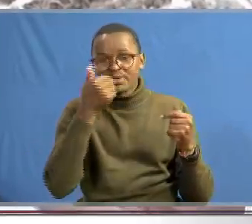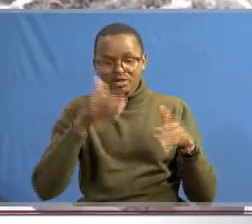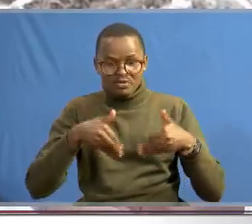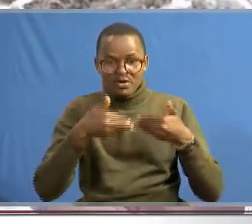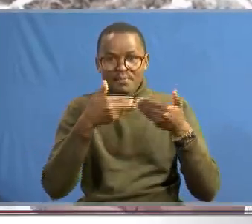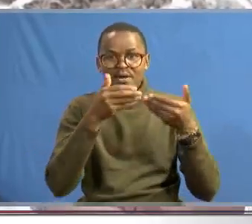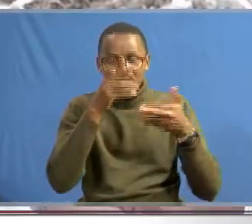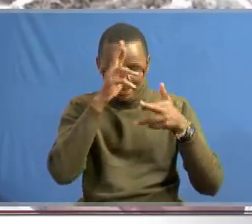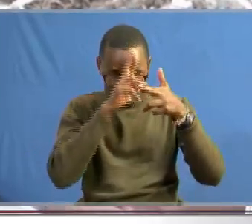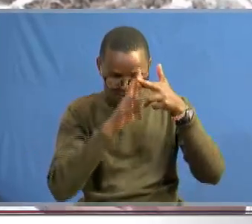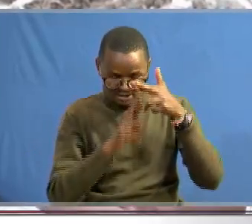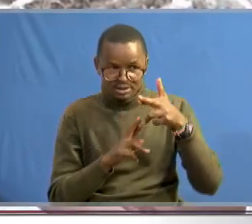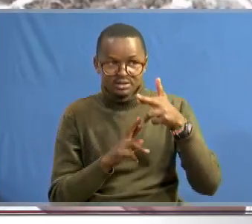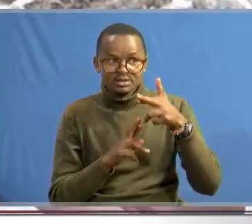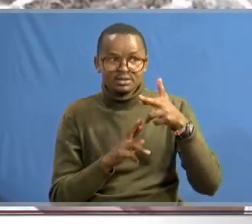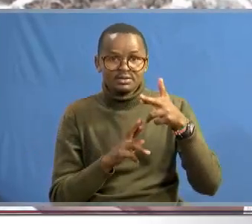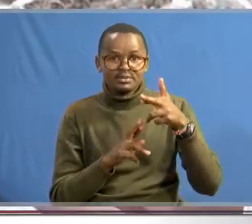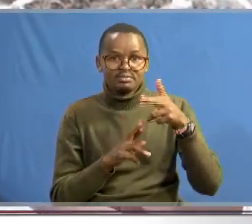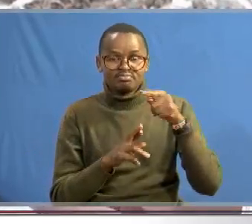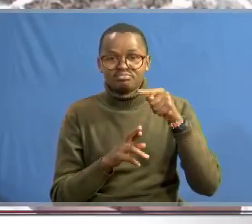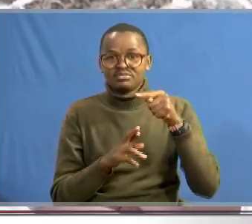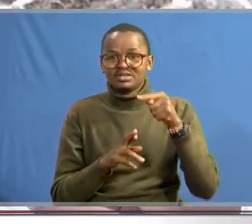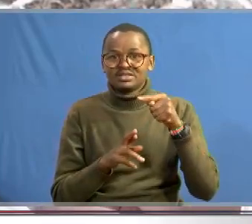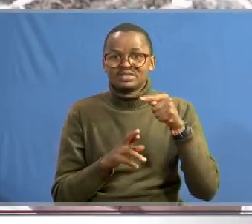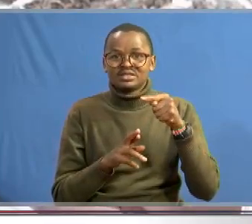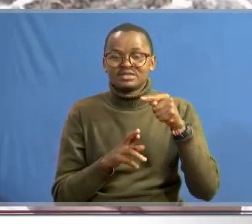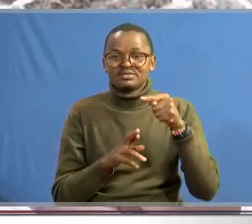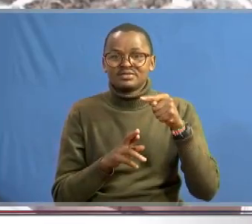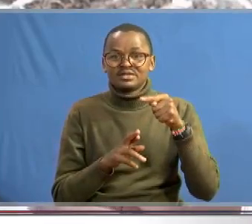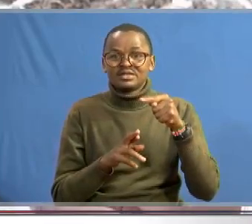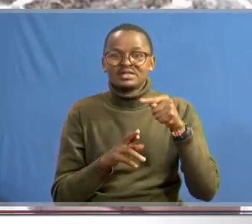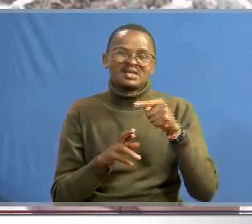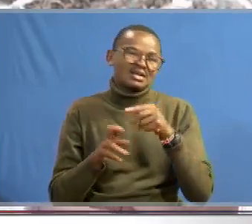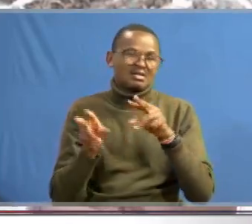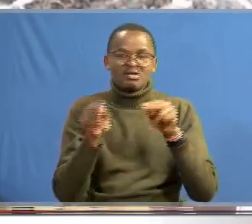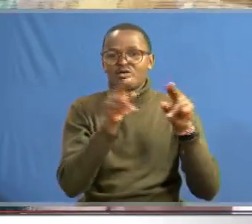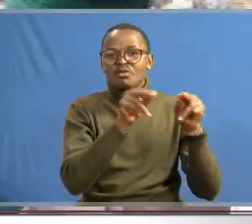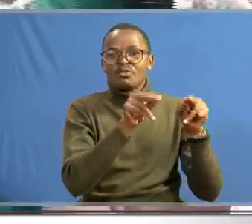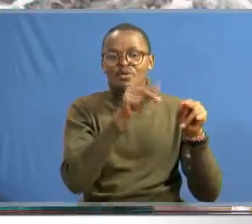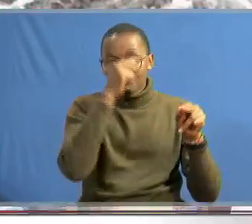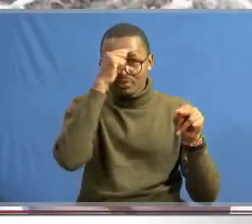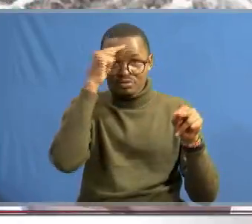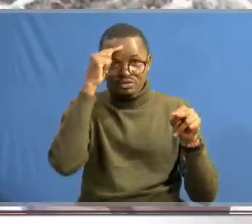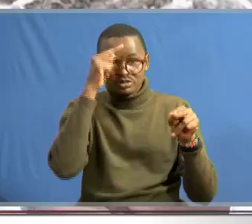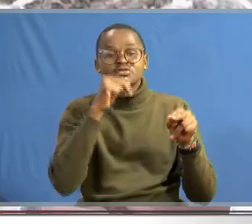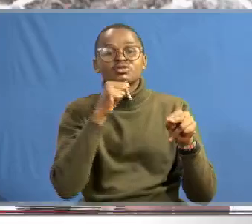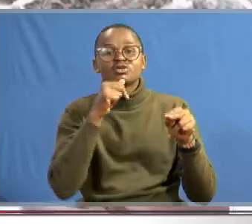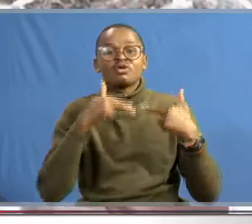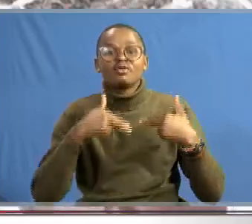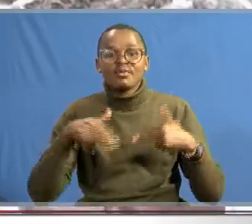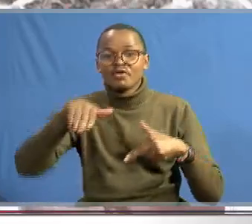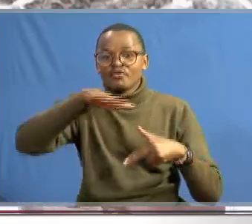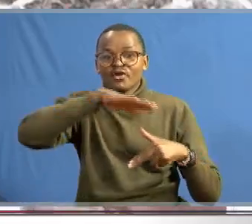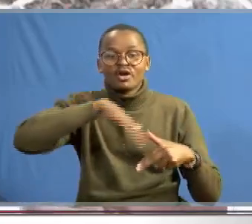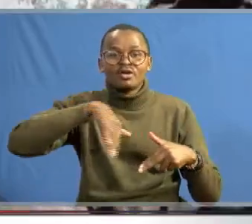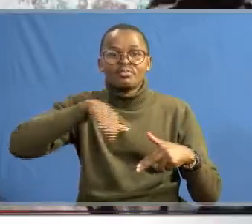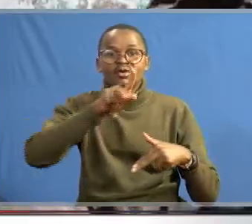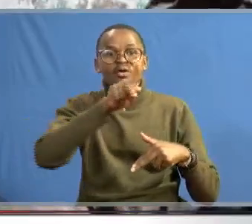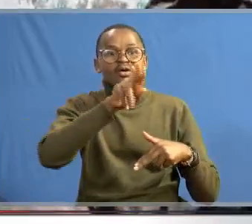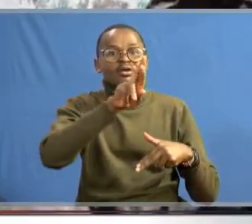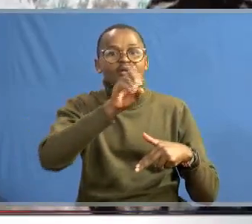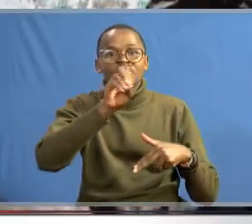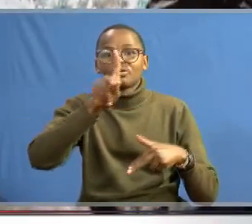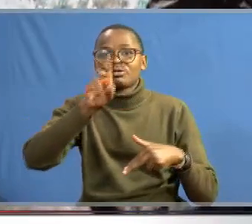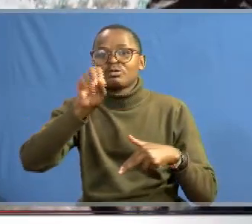yao. Na imekuwa ni kama abosho na ni kama mazoea kwa zile hosi ziko surrounding Korokocho.